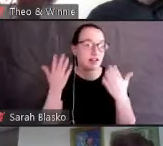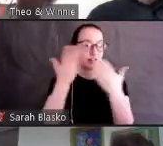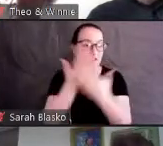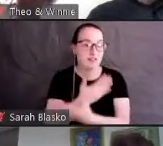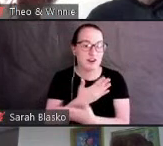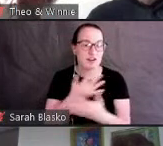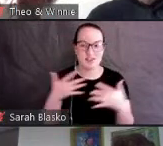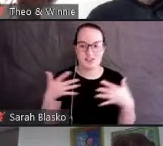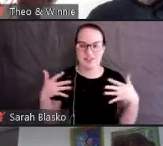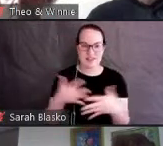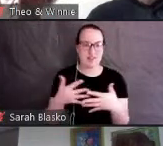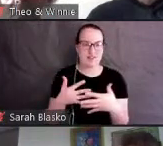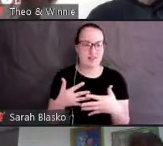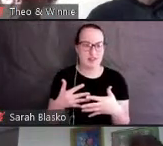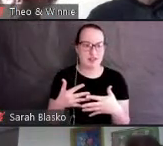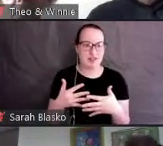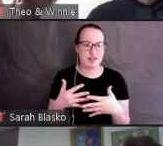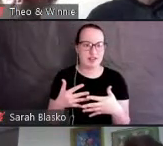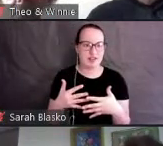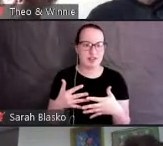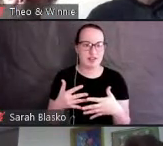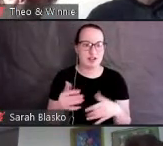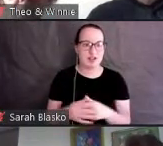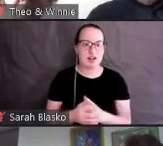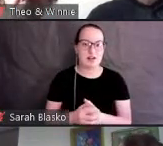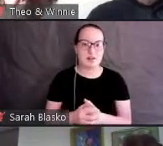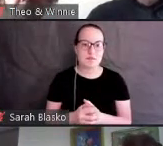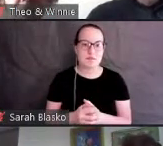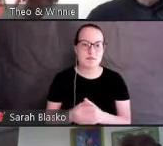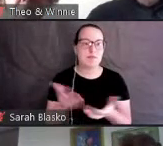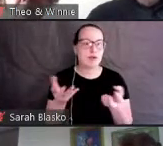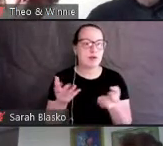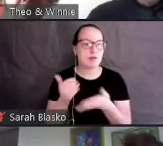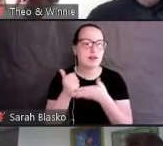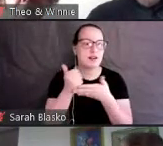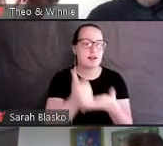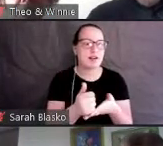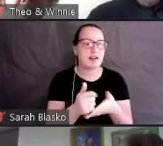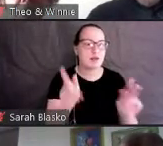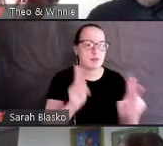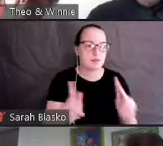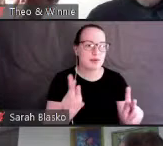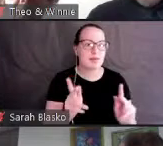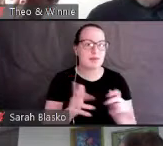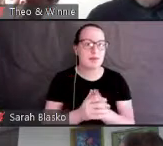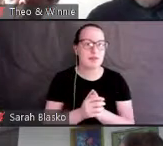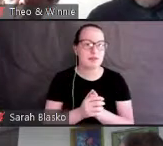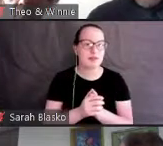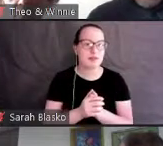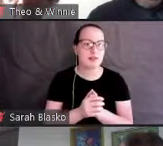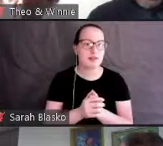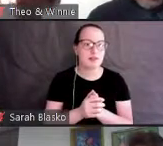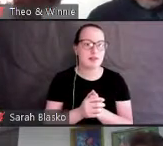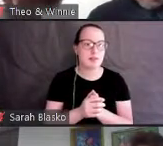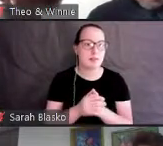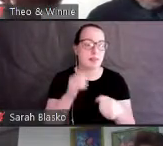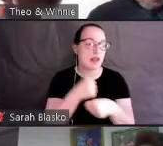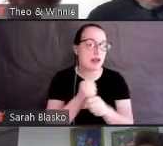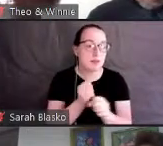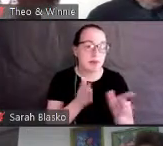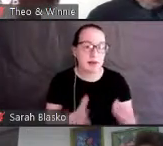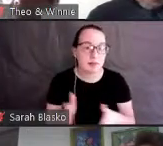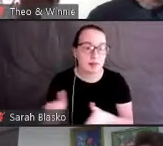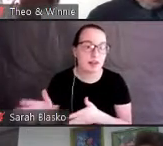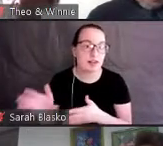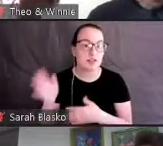Today, let's make plans for the future of all the people who are